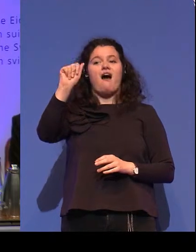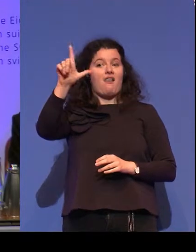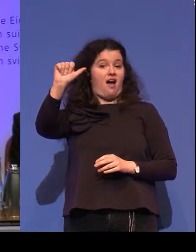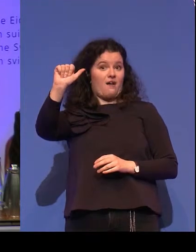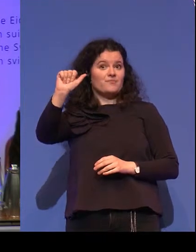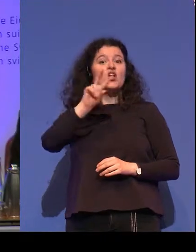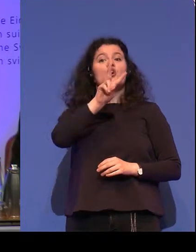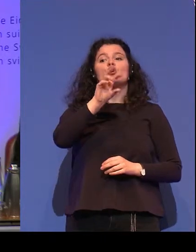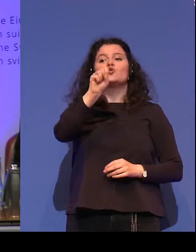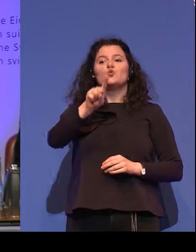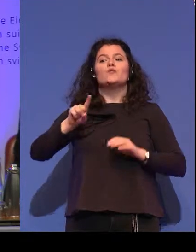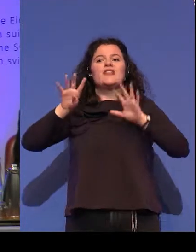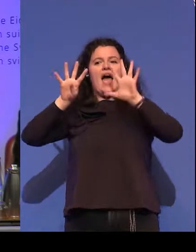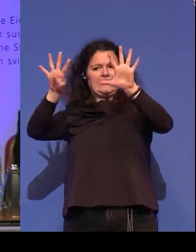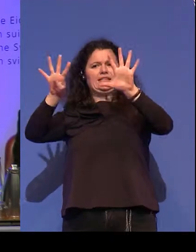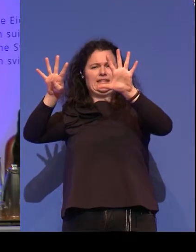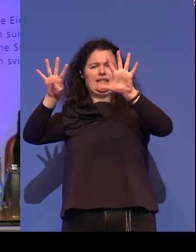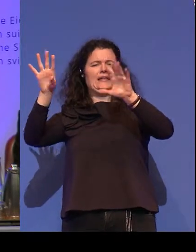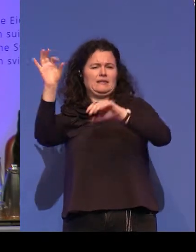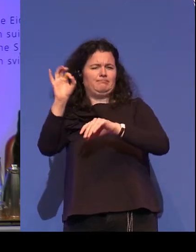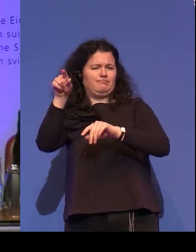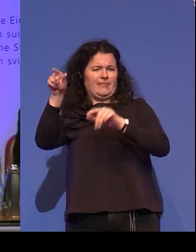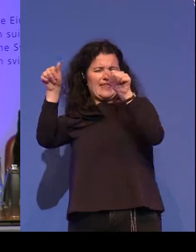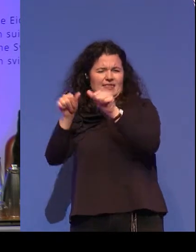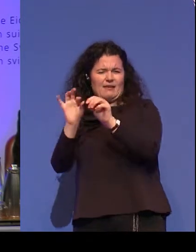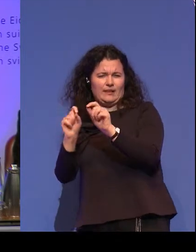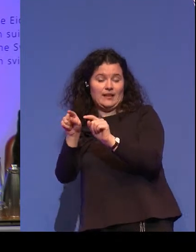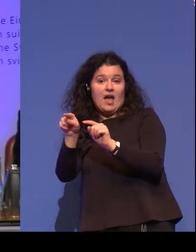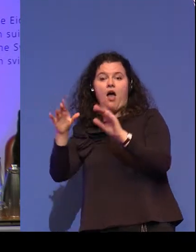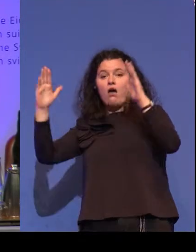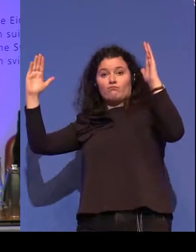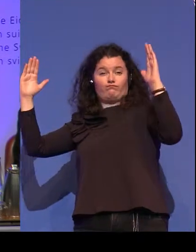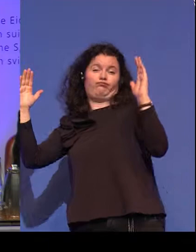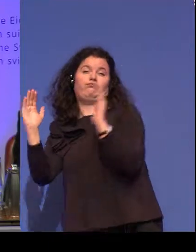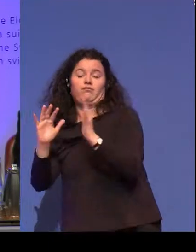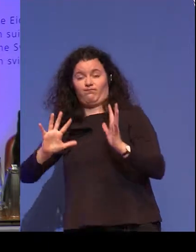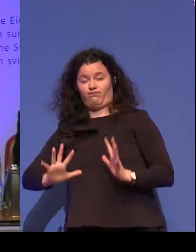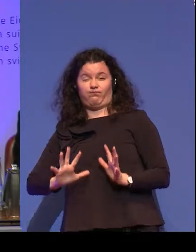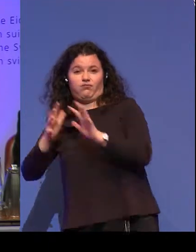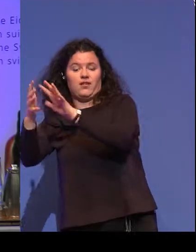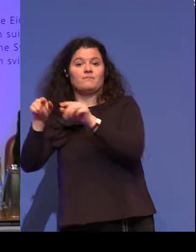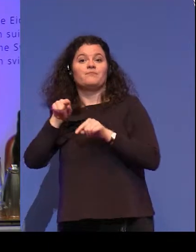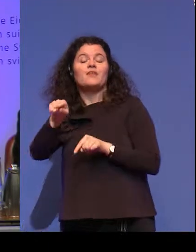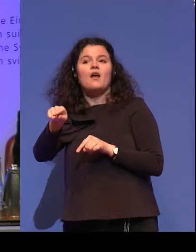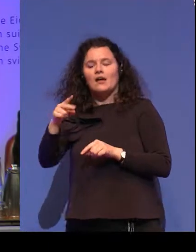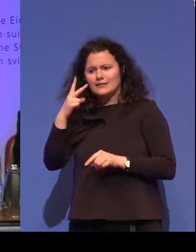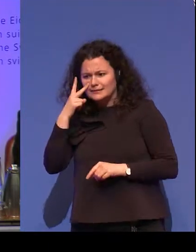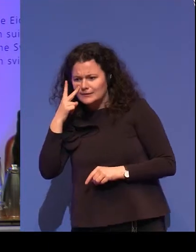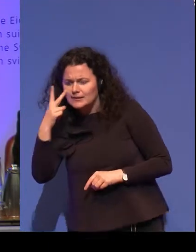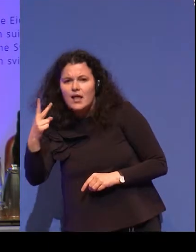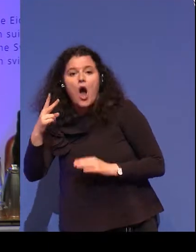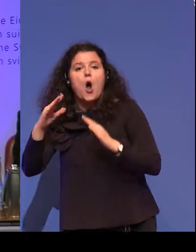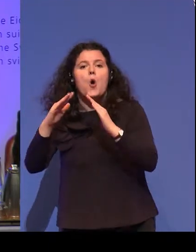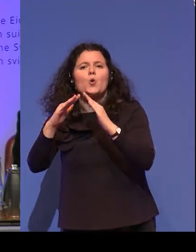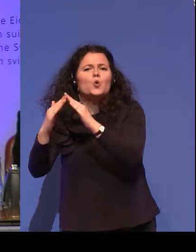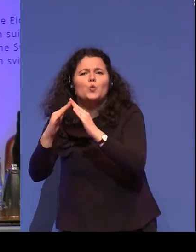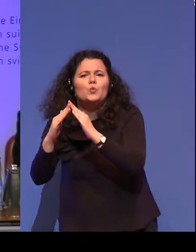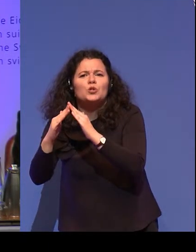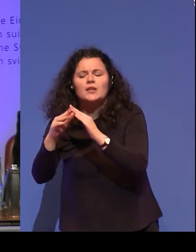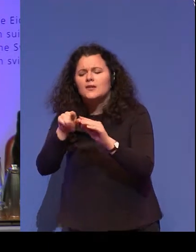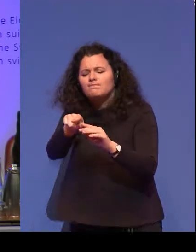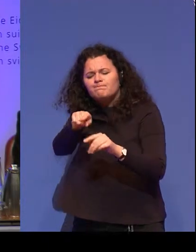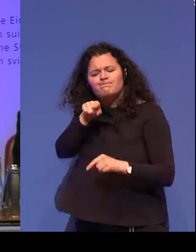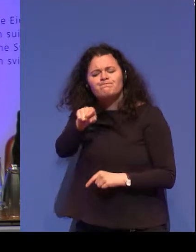floods, the government then did the first post-disaster needs assessment that included community stakeholders, first for